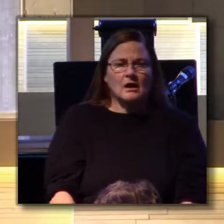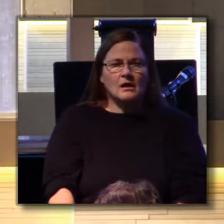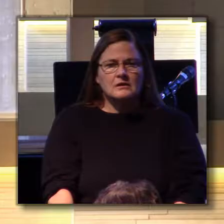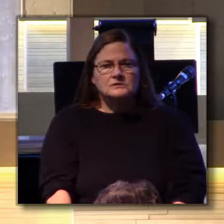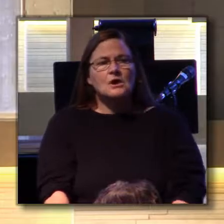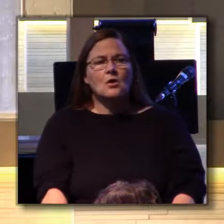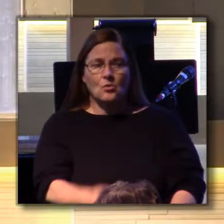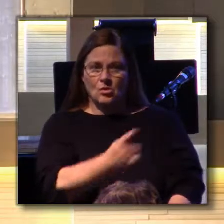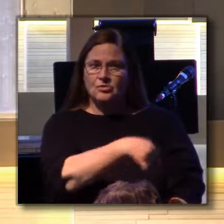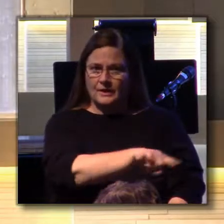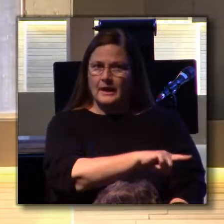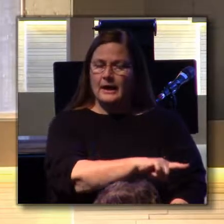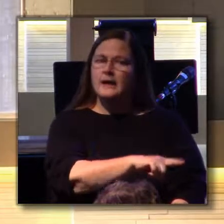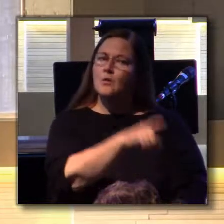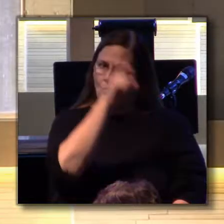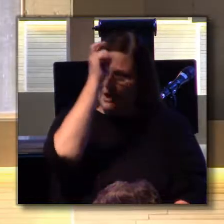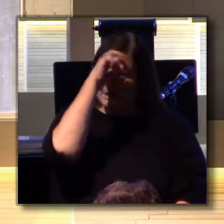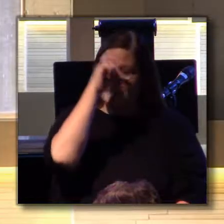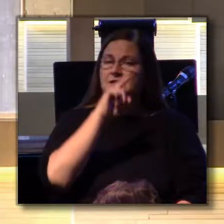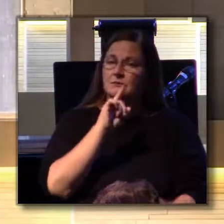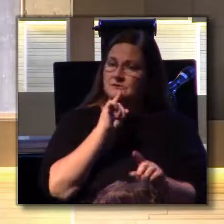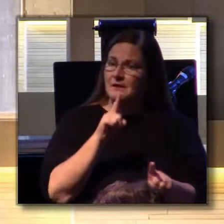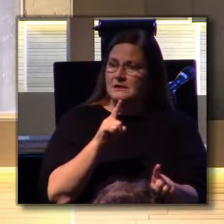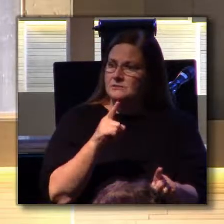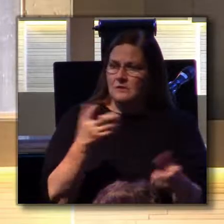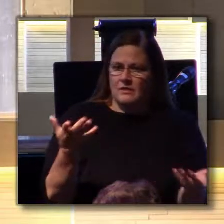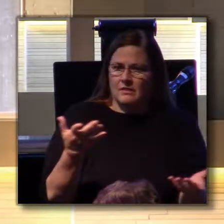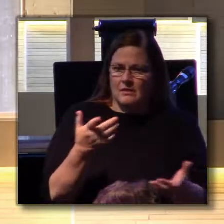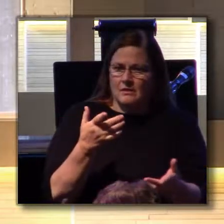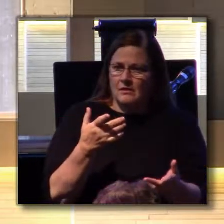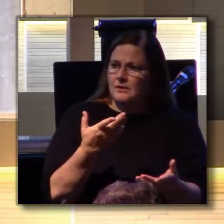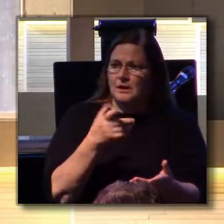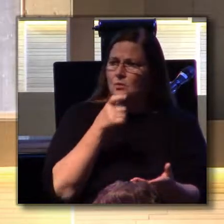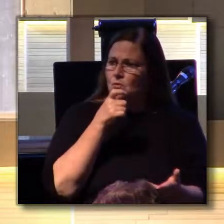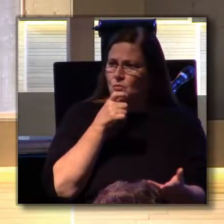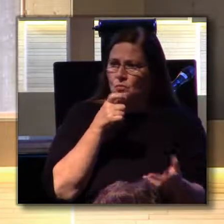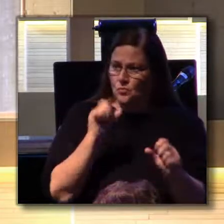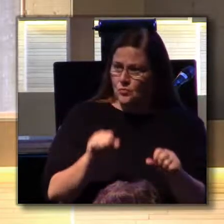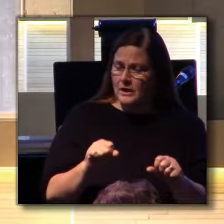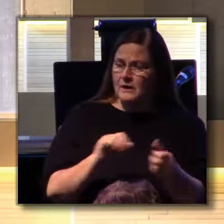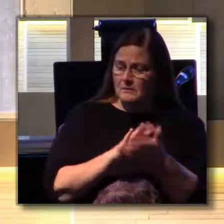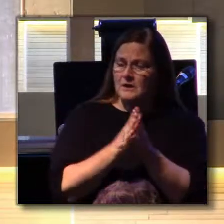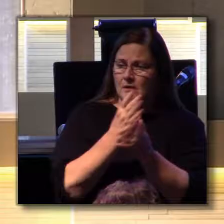wisely respond with, then who? Who can be saved?